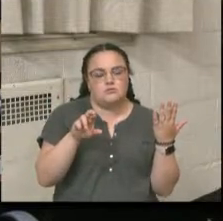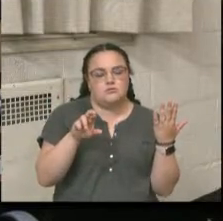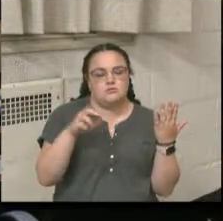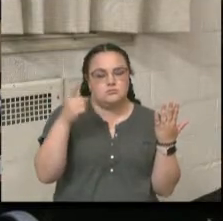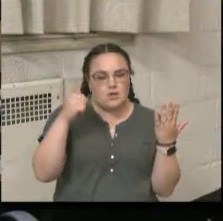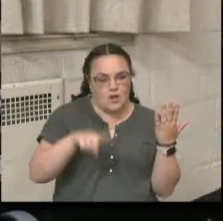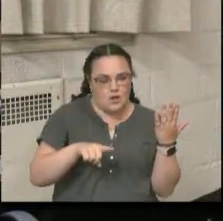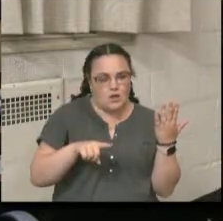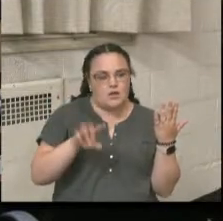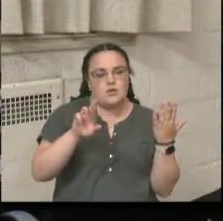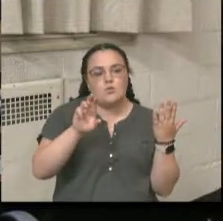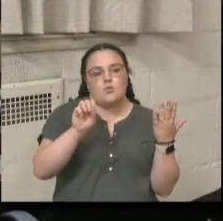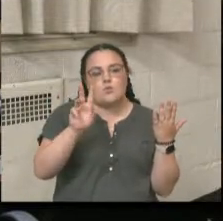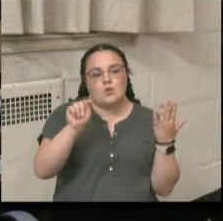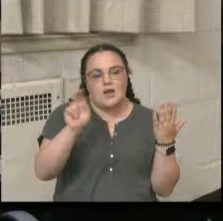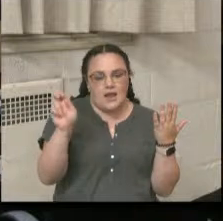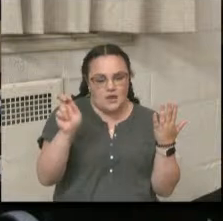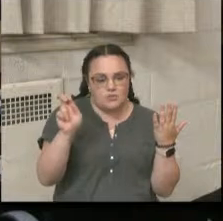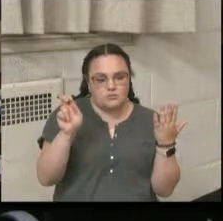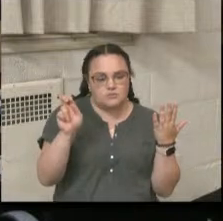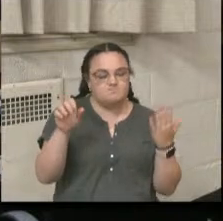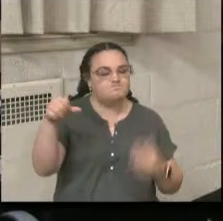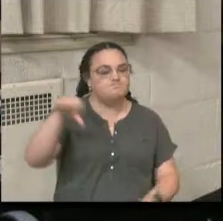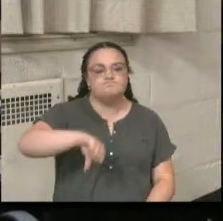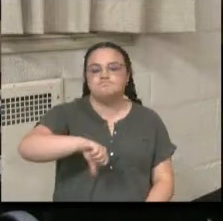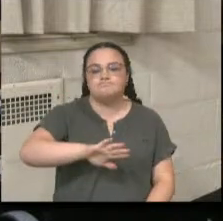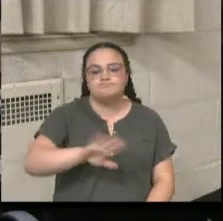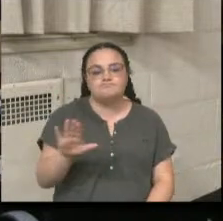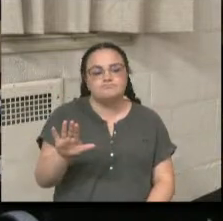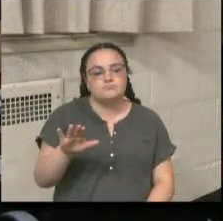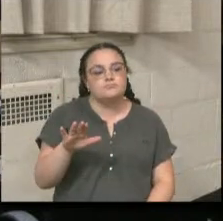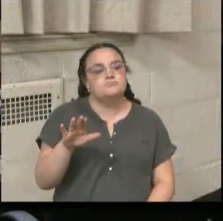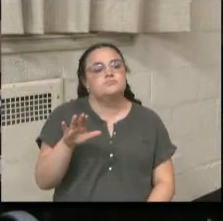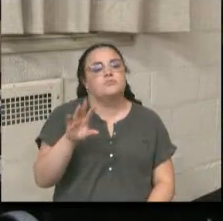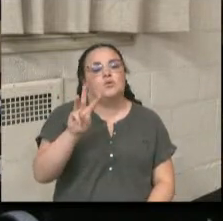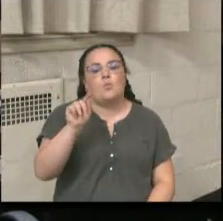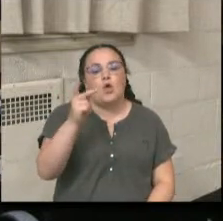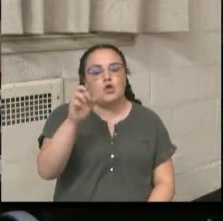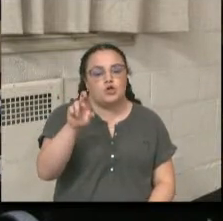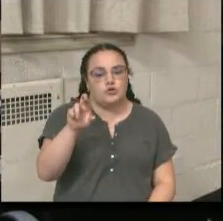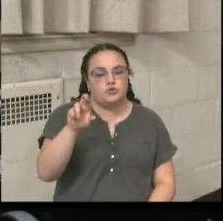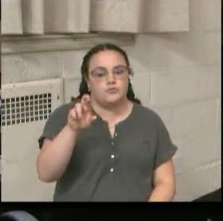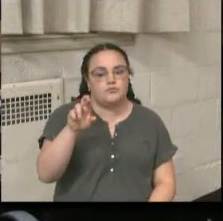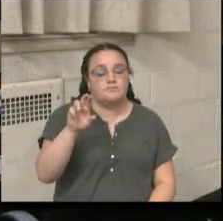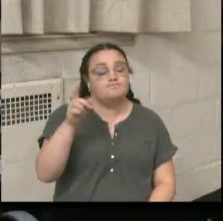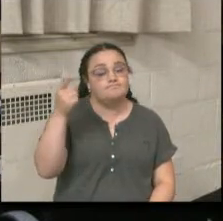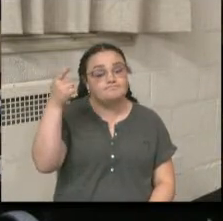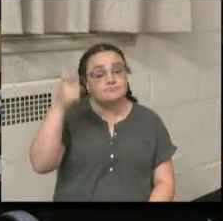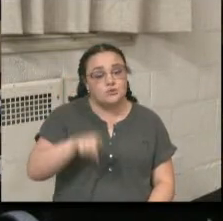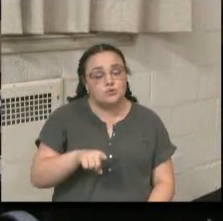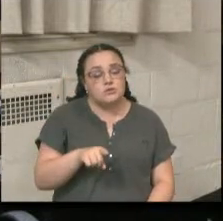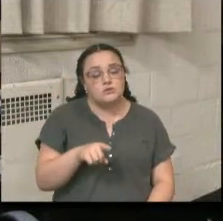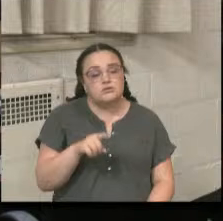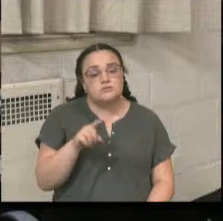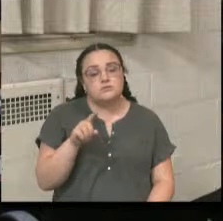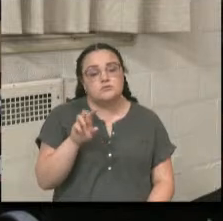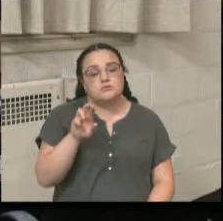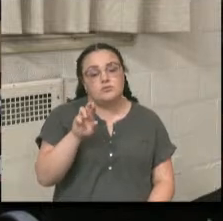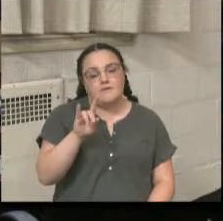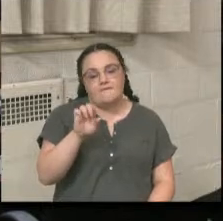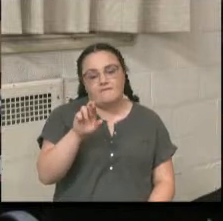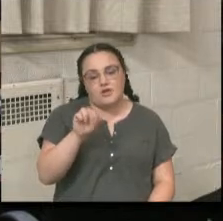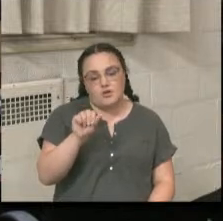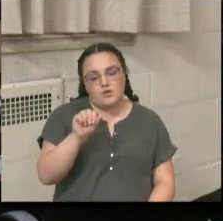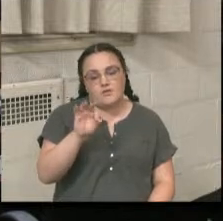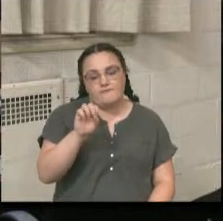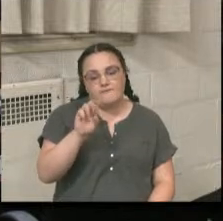Mrs. Rout? Abstain. Ms. Walker? Aye. Ms. Rivera Forbes? Aye.